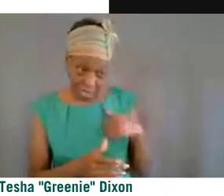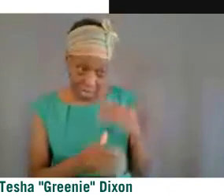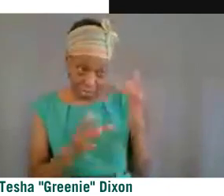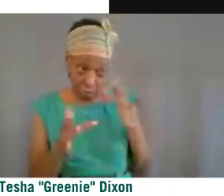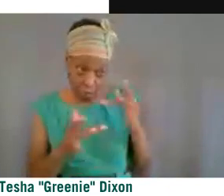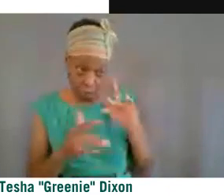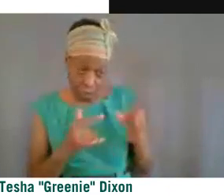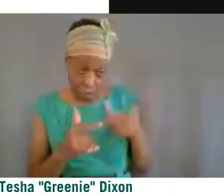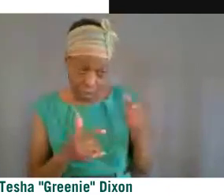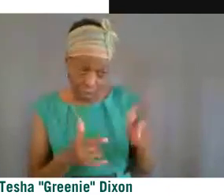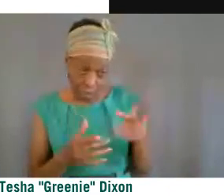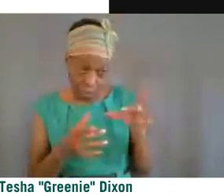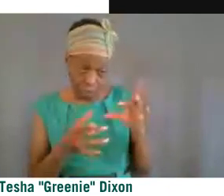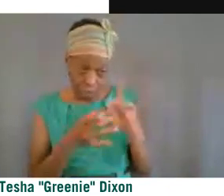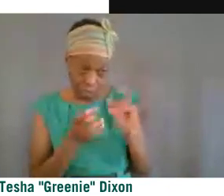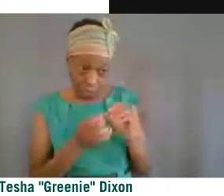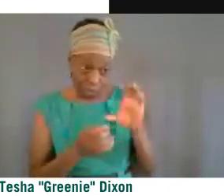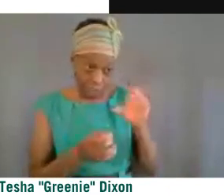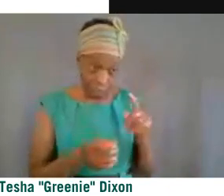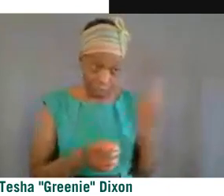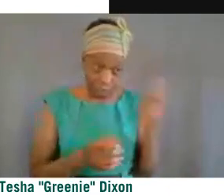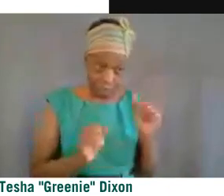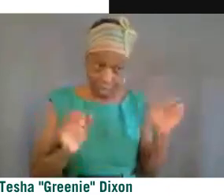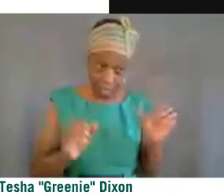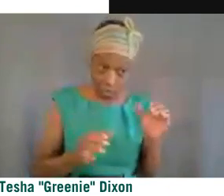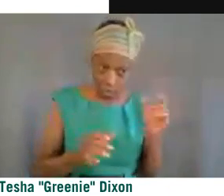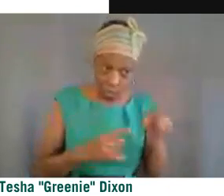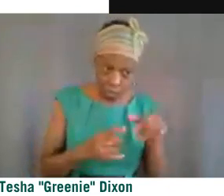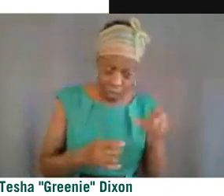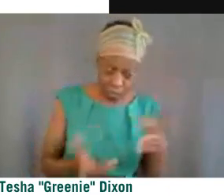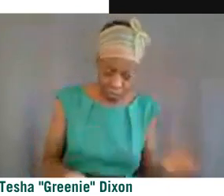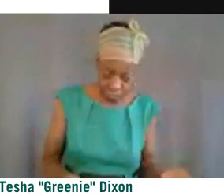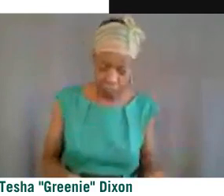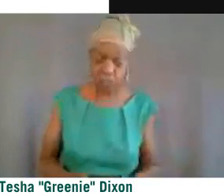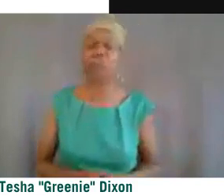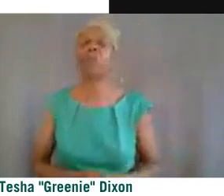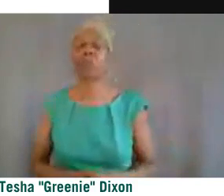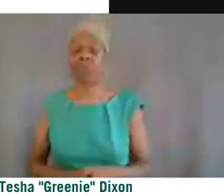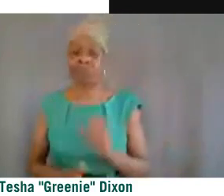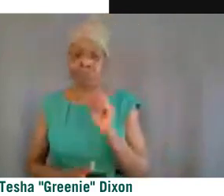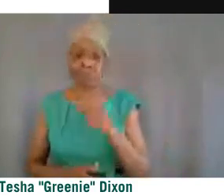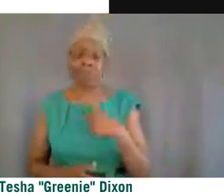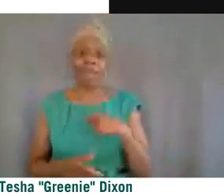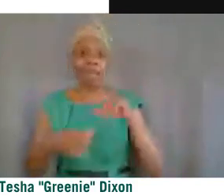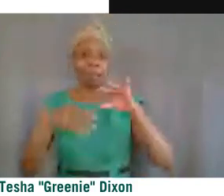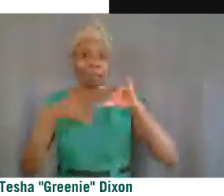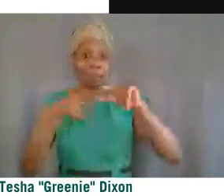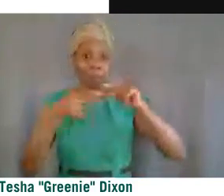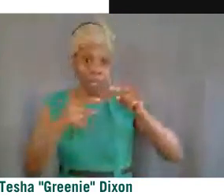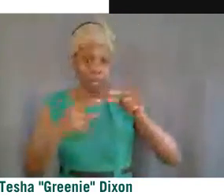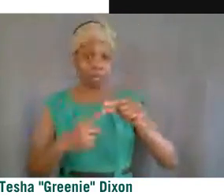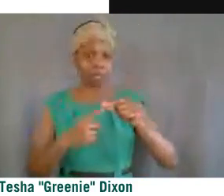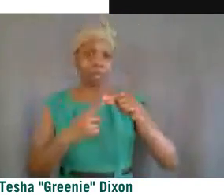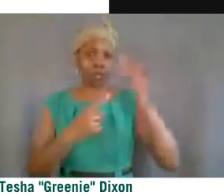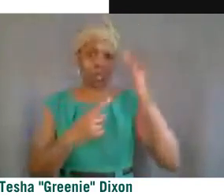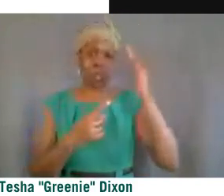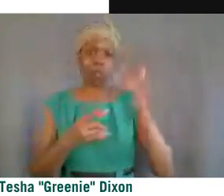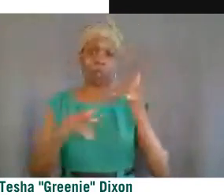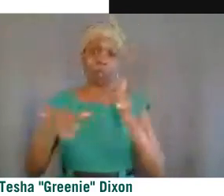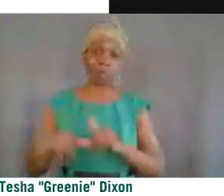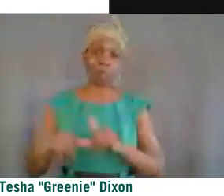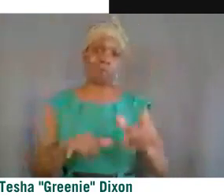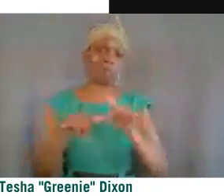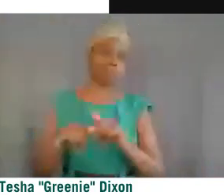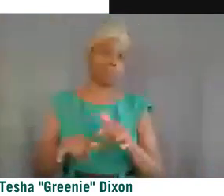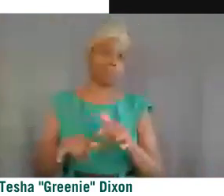about? Is there something that I can do about it? Yeah, I mean, and pain specifically, we know is very prevalent in people with